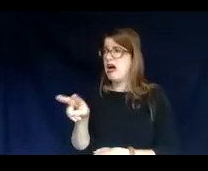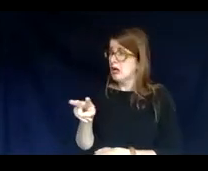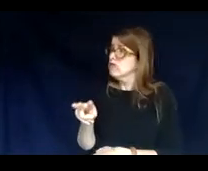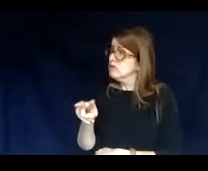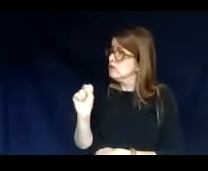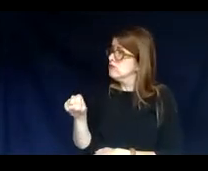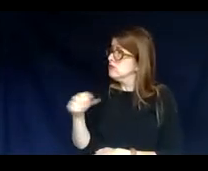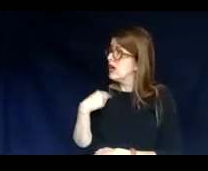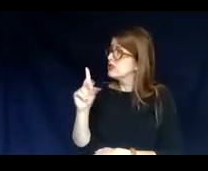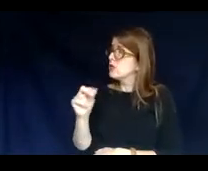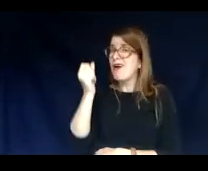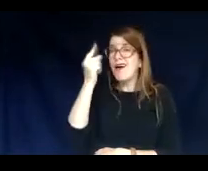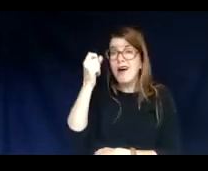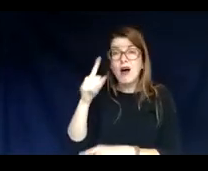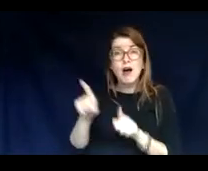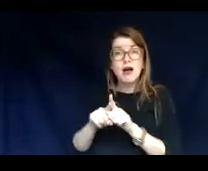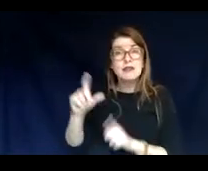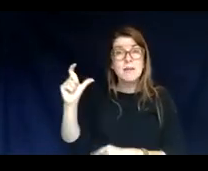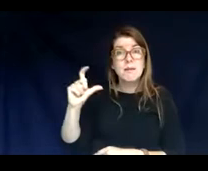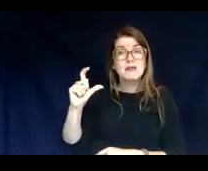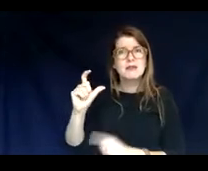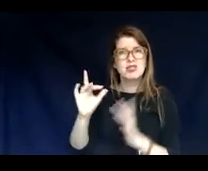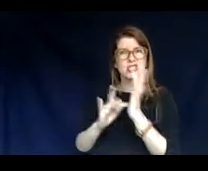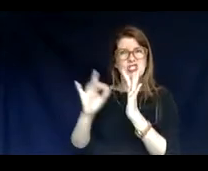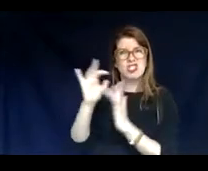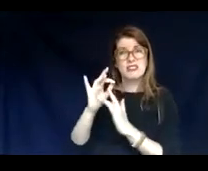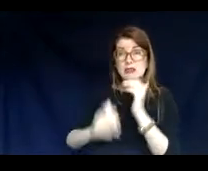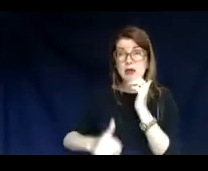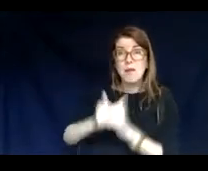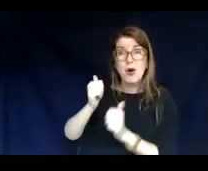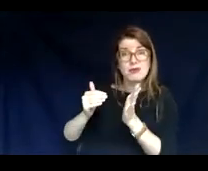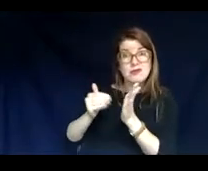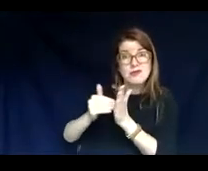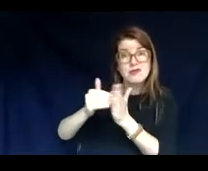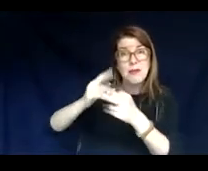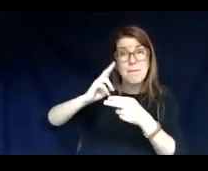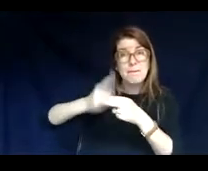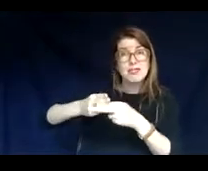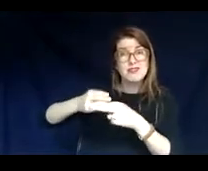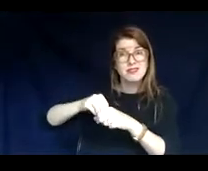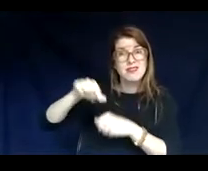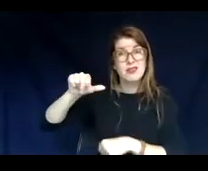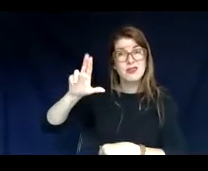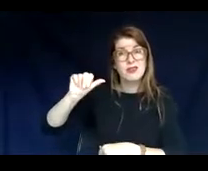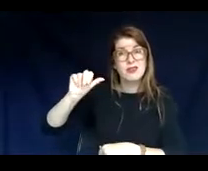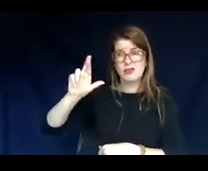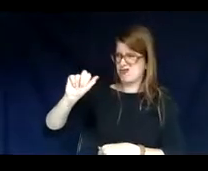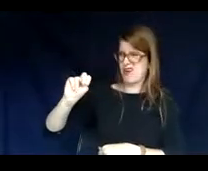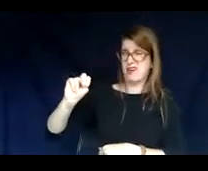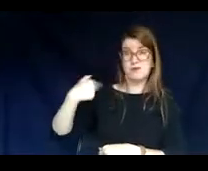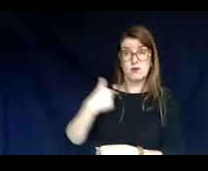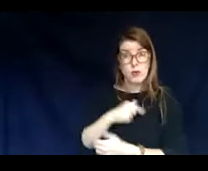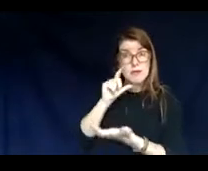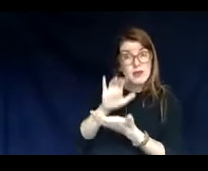I do. You see, as a Muslim, Jesus is the most mentioned prophet in the Quran. We believe that Jesus